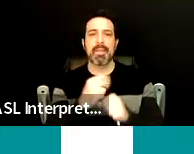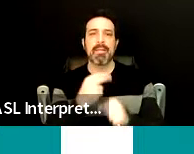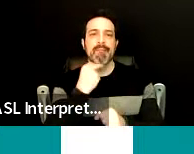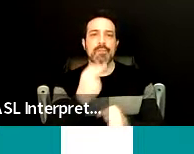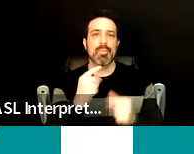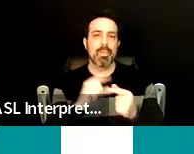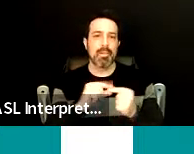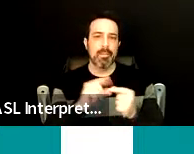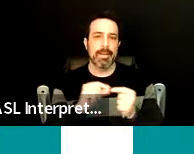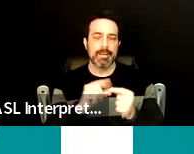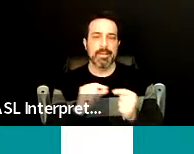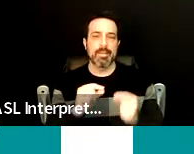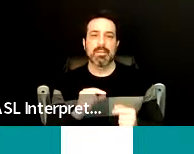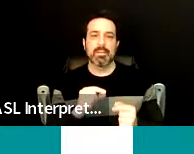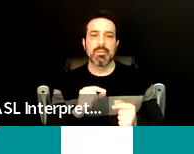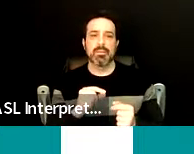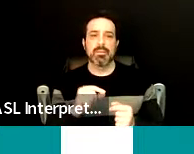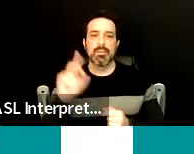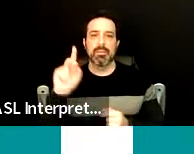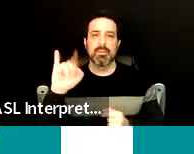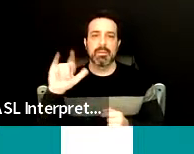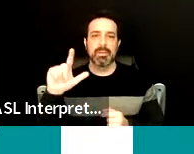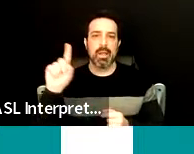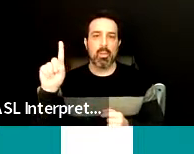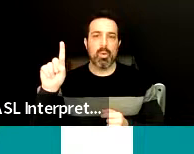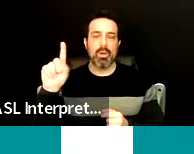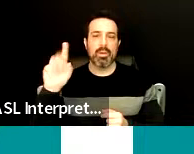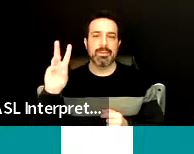comment, dial